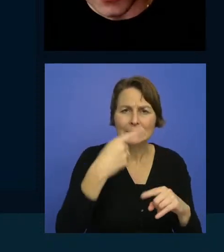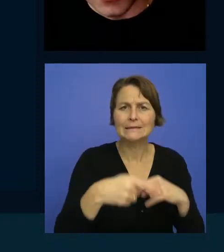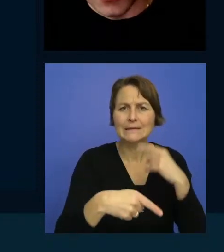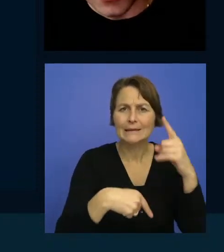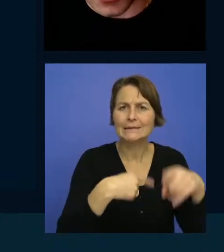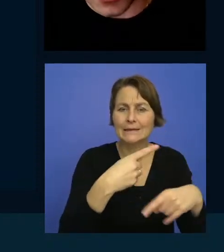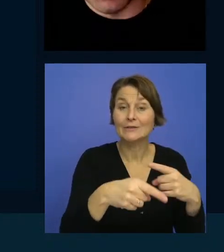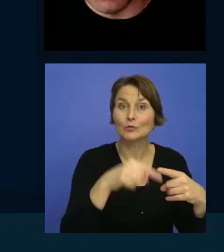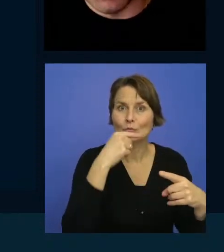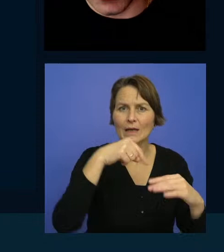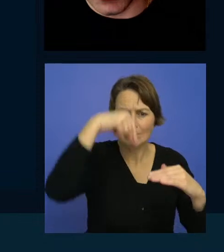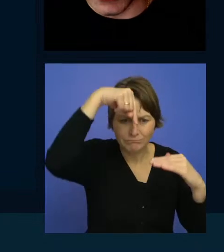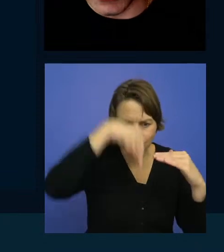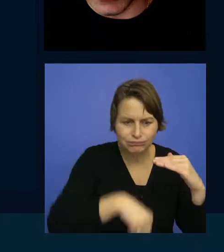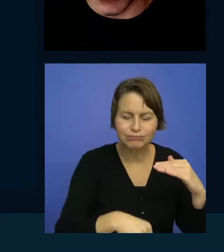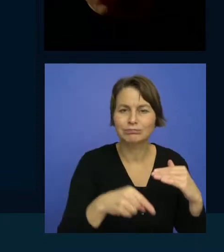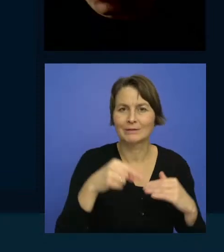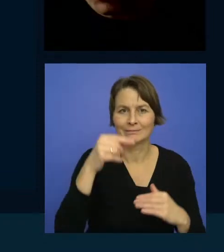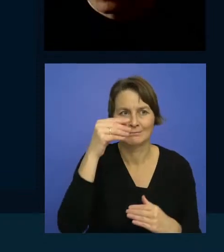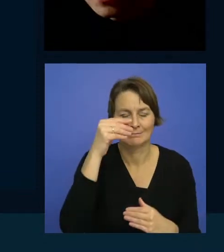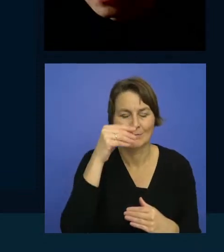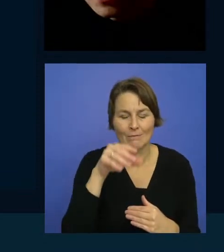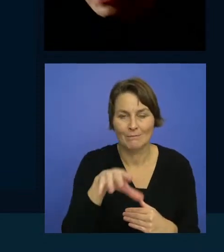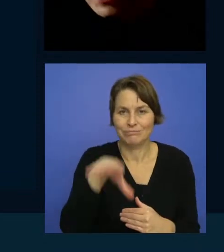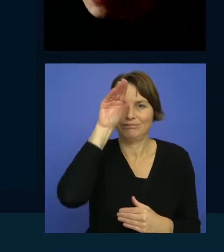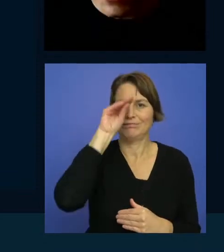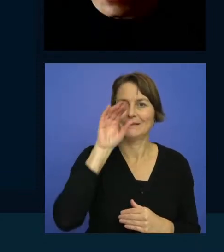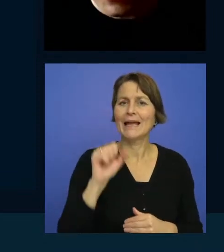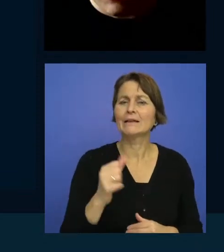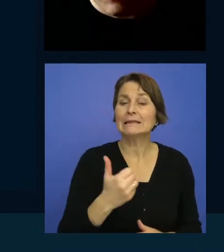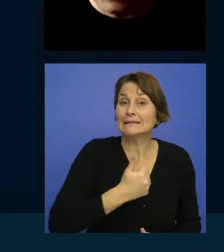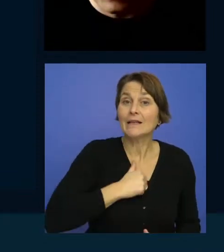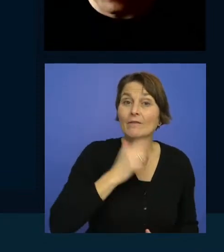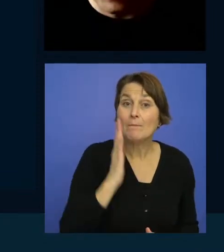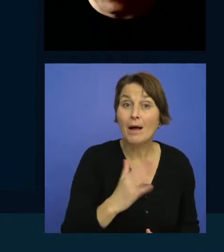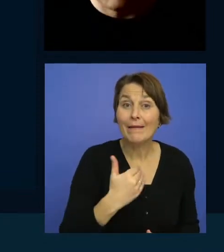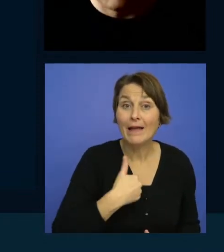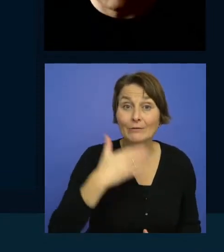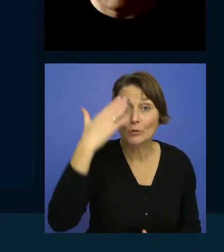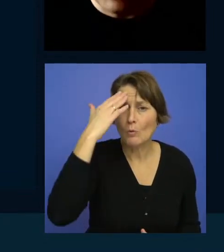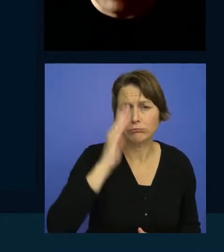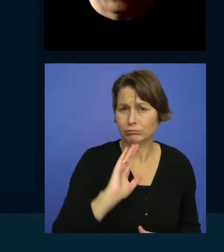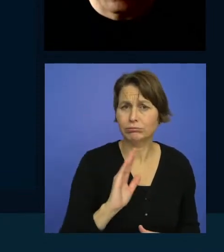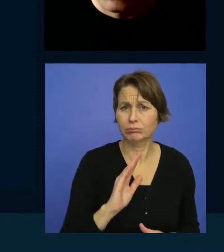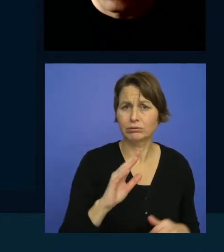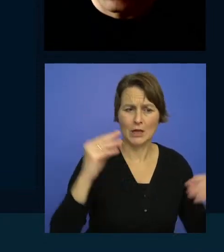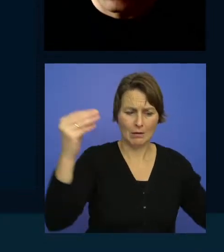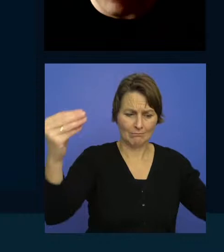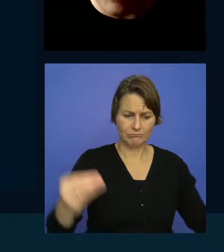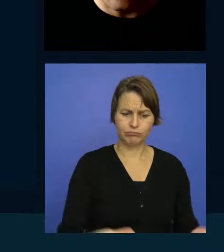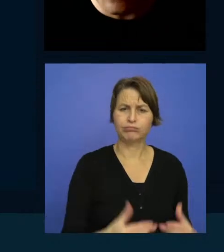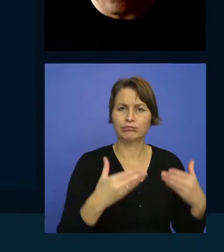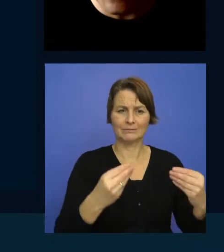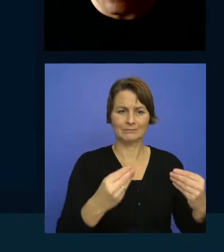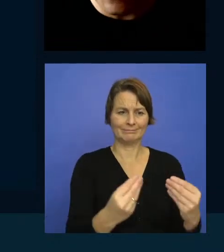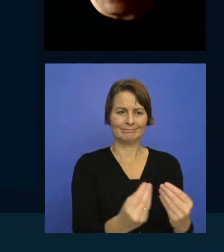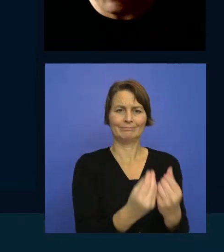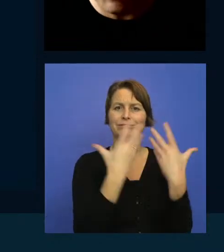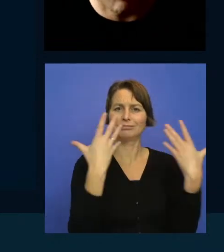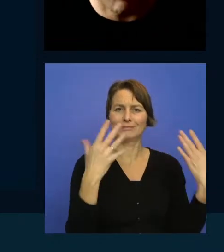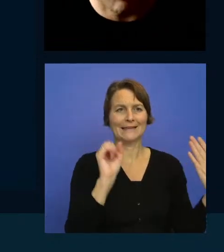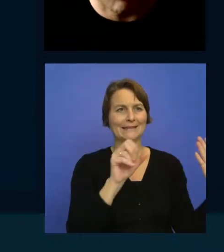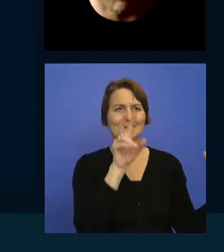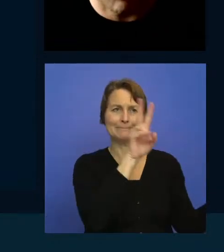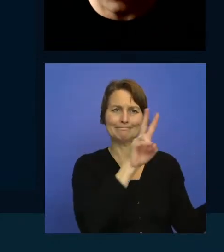of the AI knowledge. Now, while all this is great, the big trend that we see when we talk to our